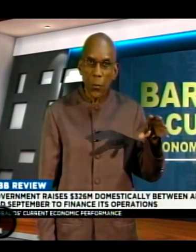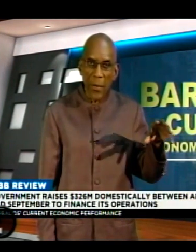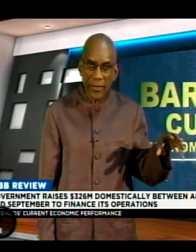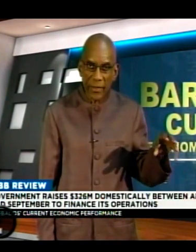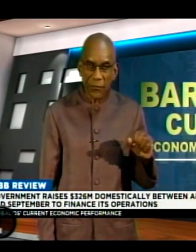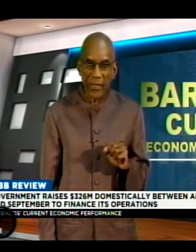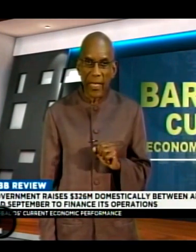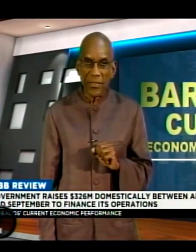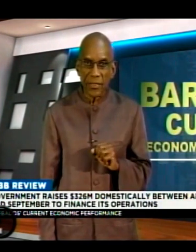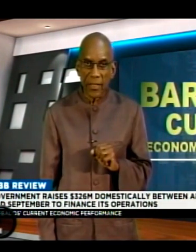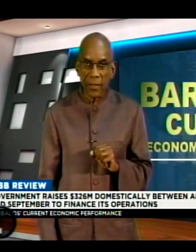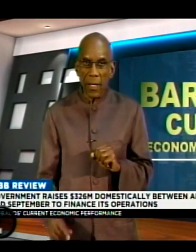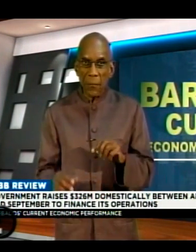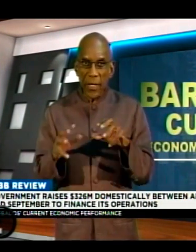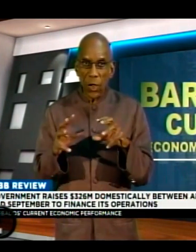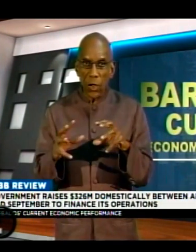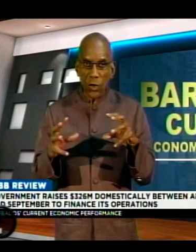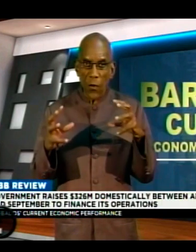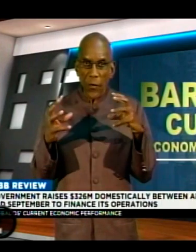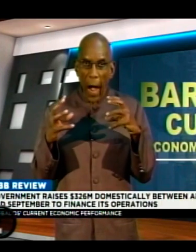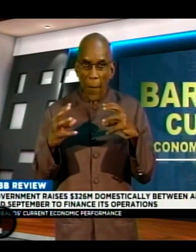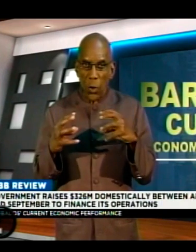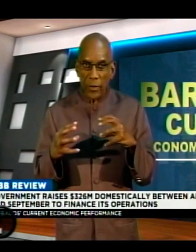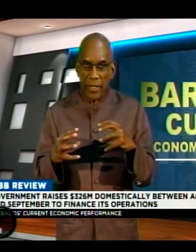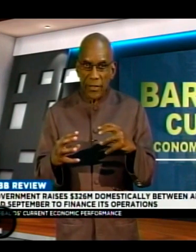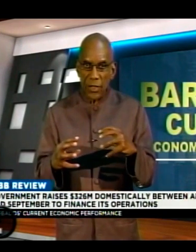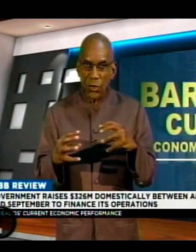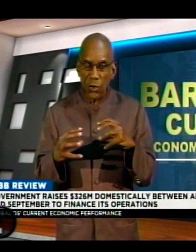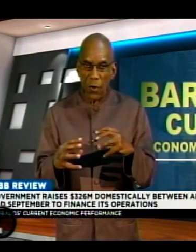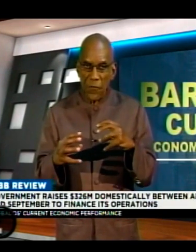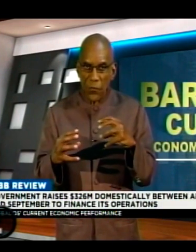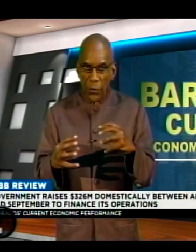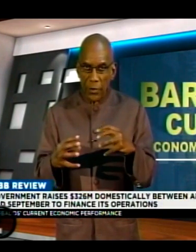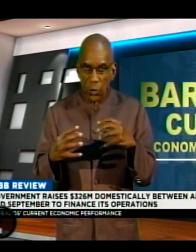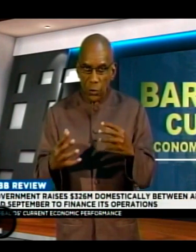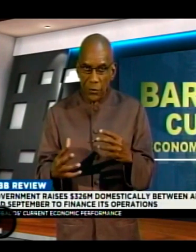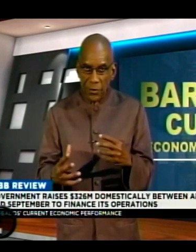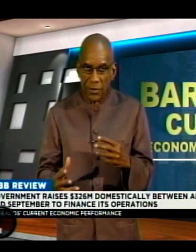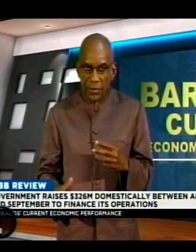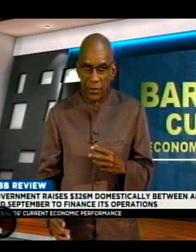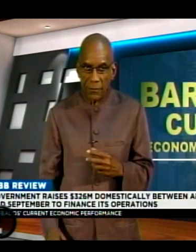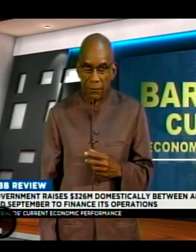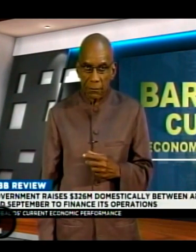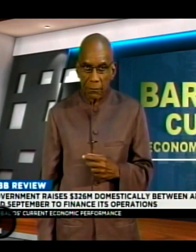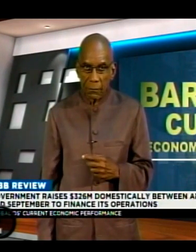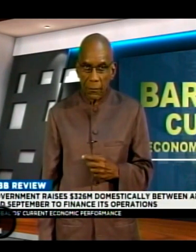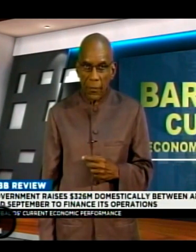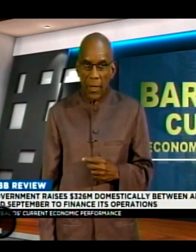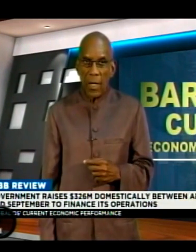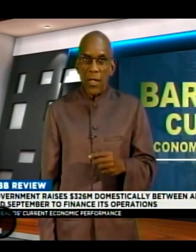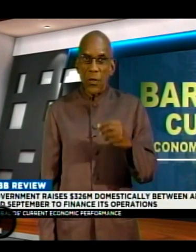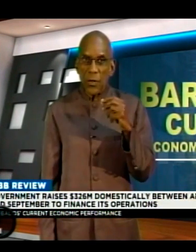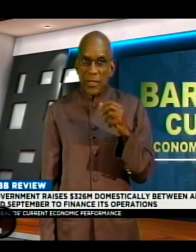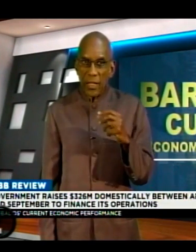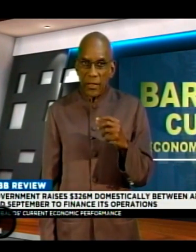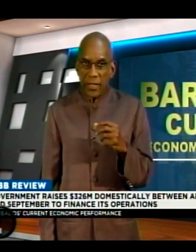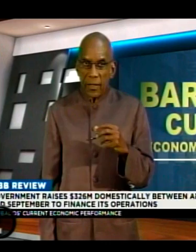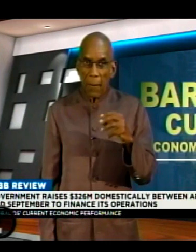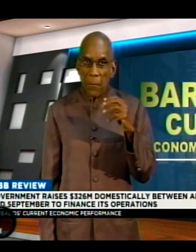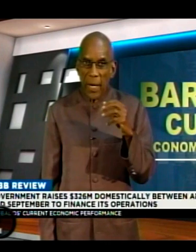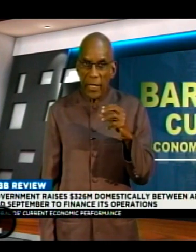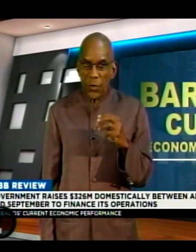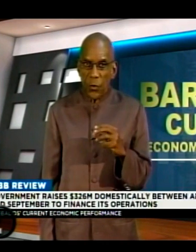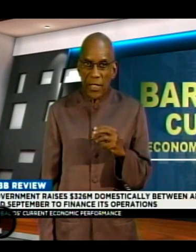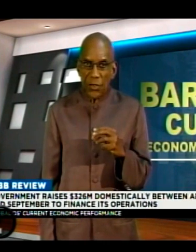to domestic financing because of amortization of foreign loans. The